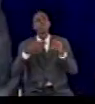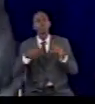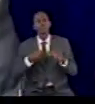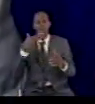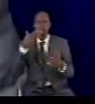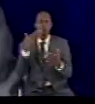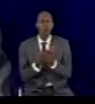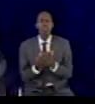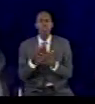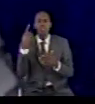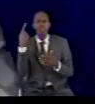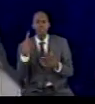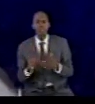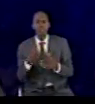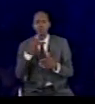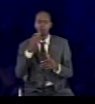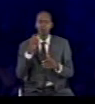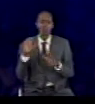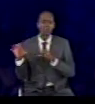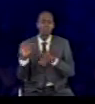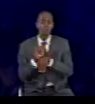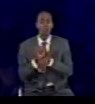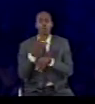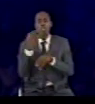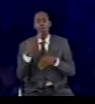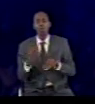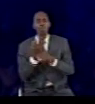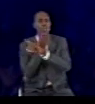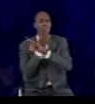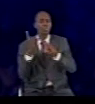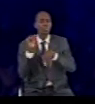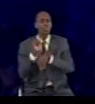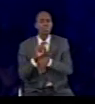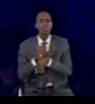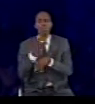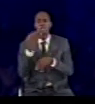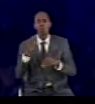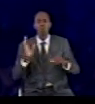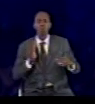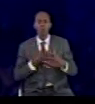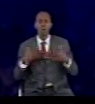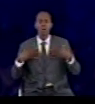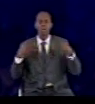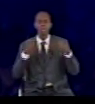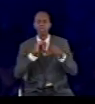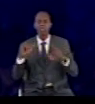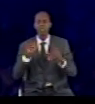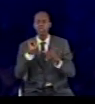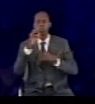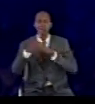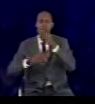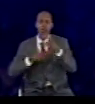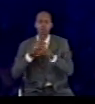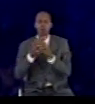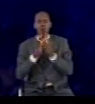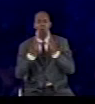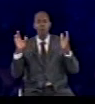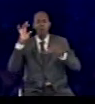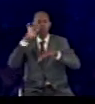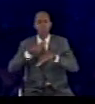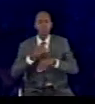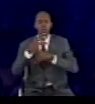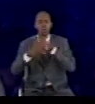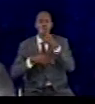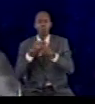the mandate of deliverance the money of salvation the monday for my healing a global touch a global freedom